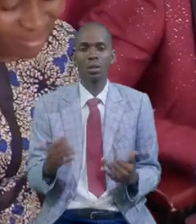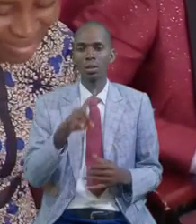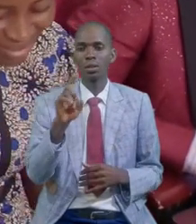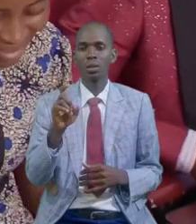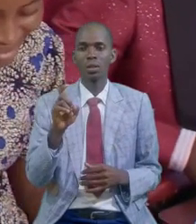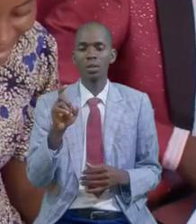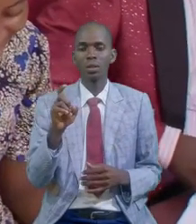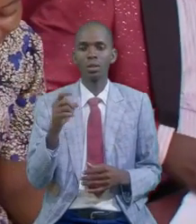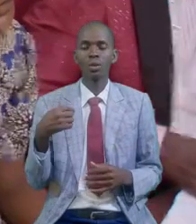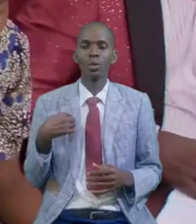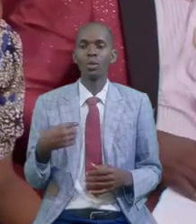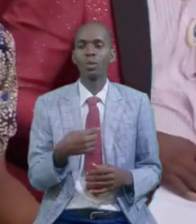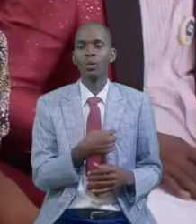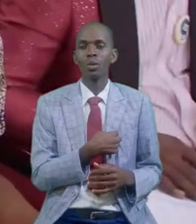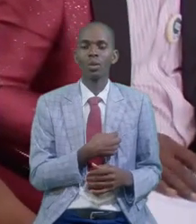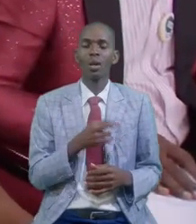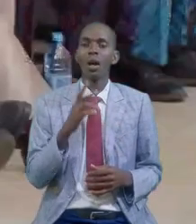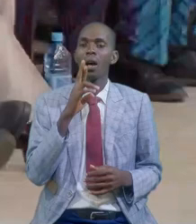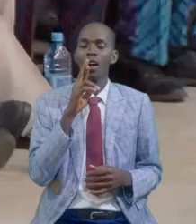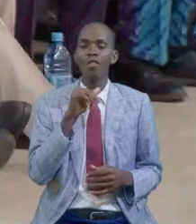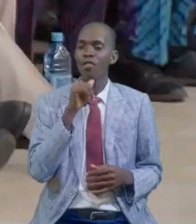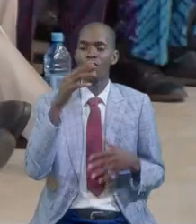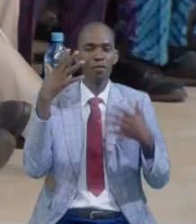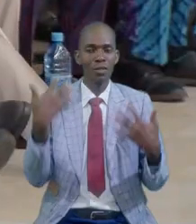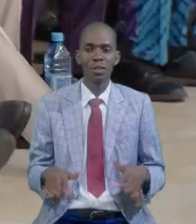Yeah. We have not finished.